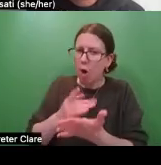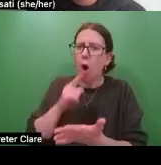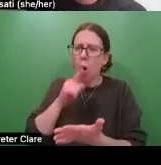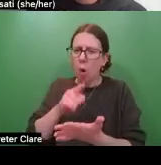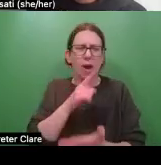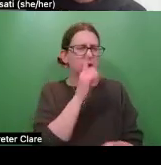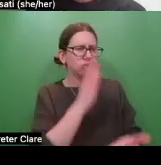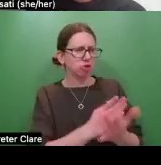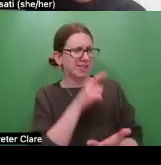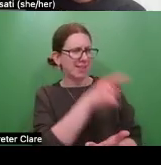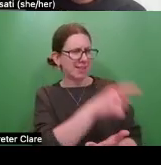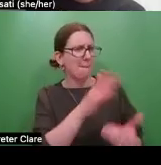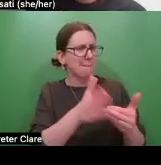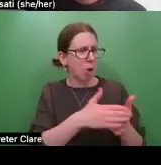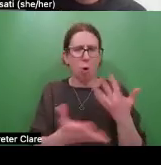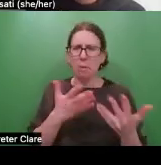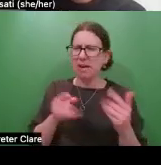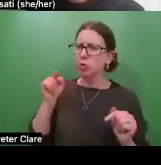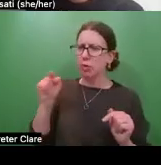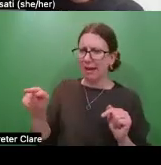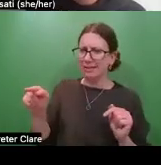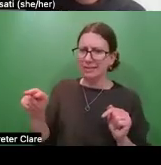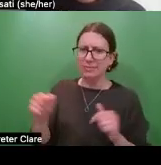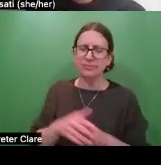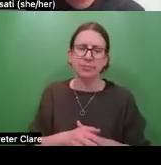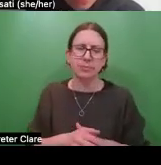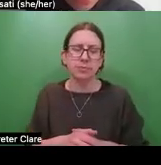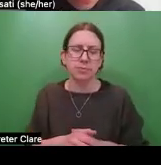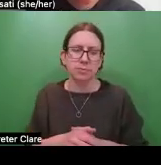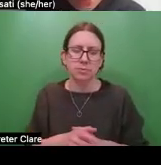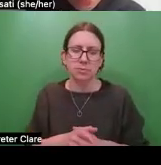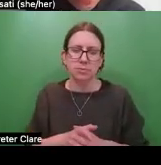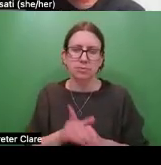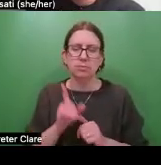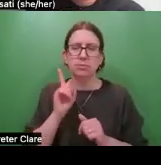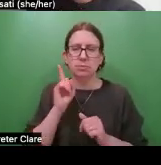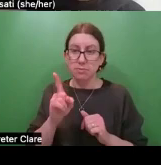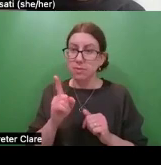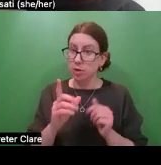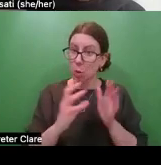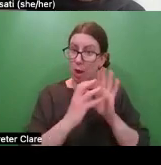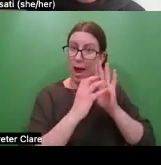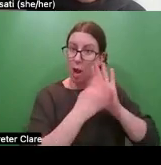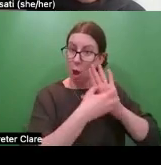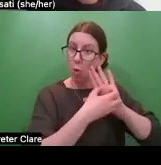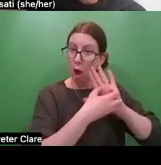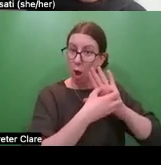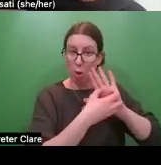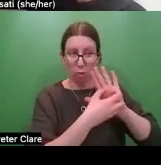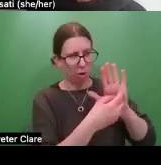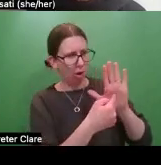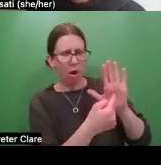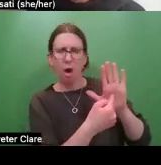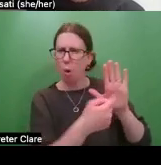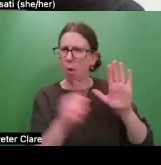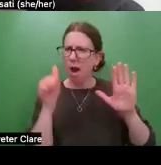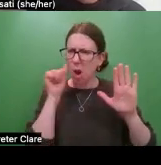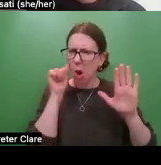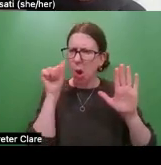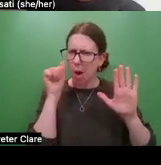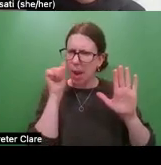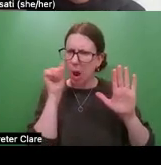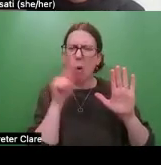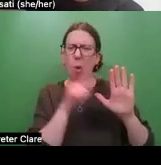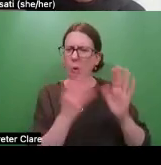not. Even the appearance of prestigious institutional logo can increase perceived trustworthiness, regardless of the